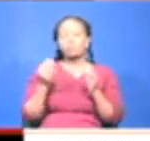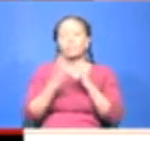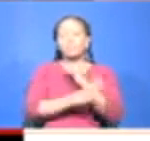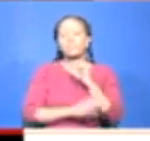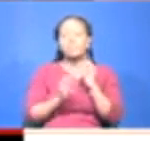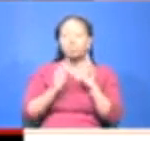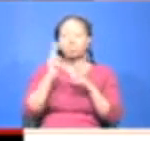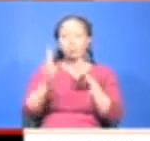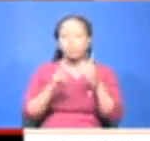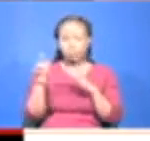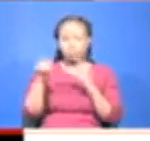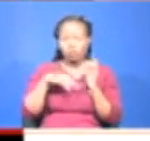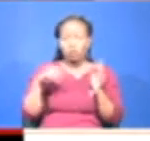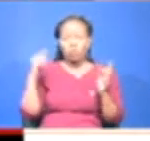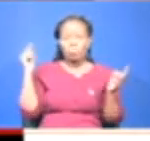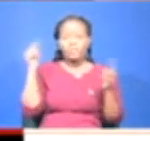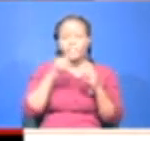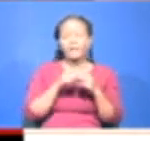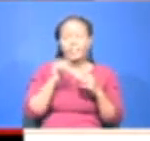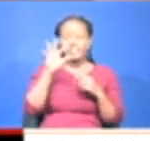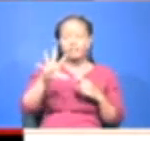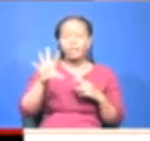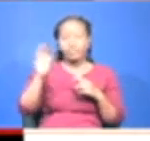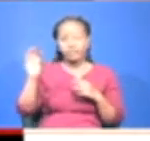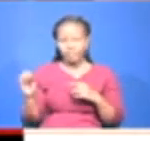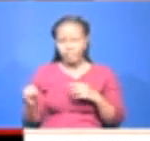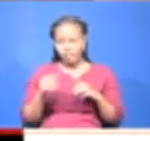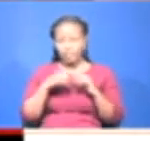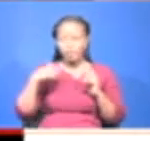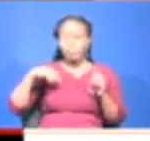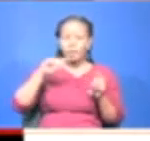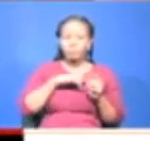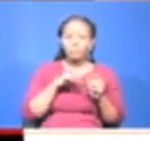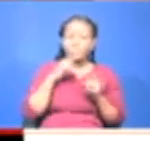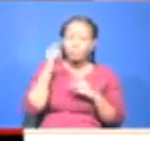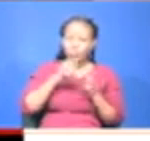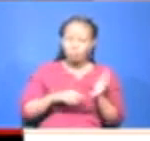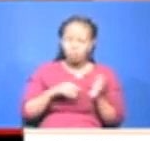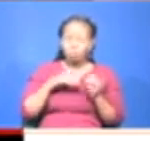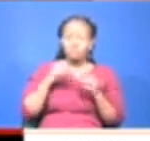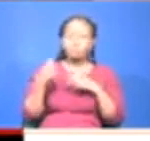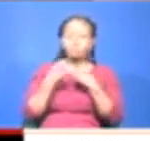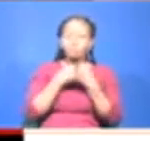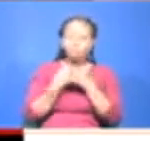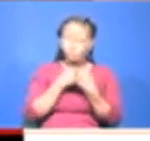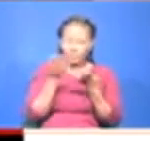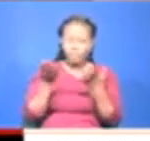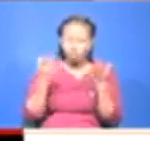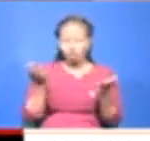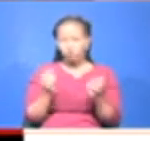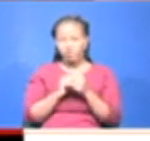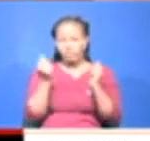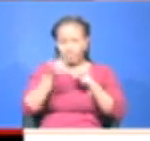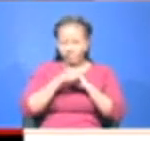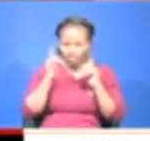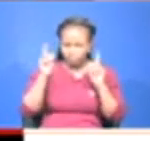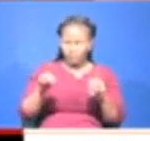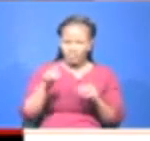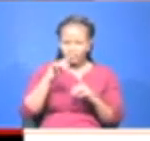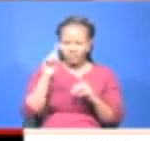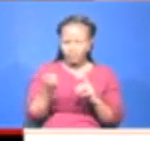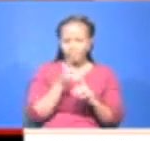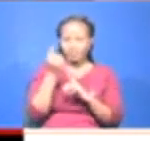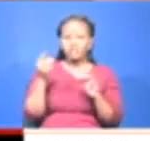is 500. And we always say, you know, sort of change has to start at home first. So we're inviting everybody in our